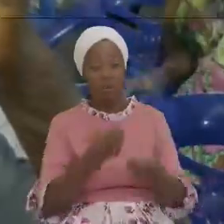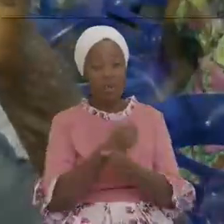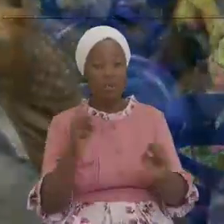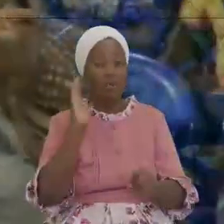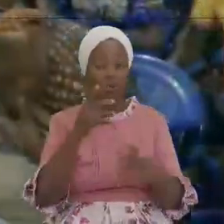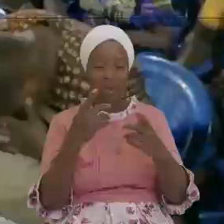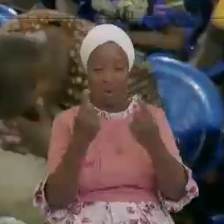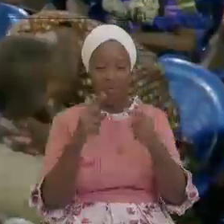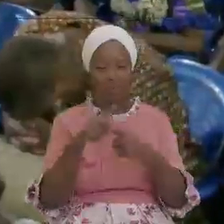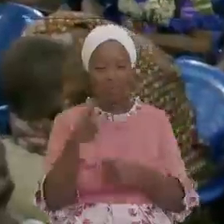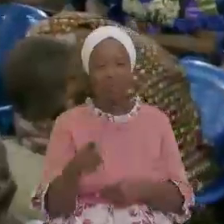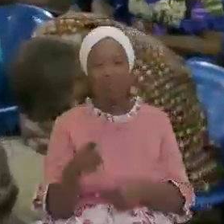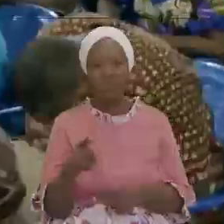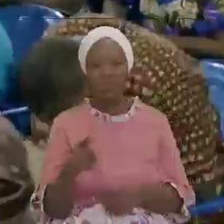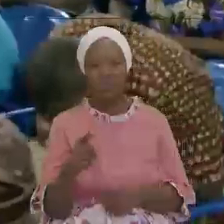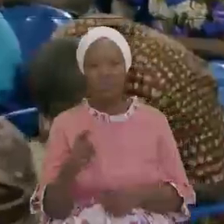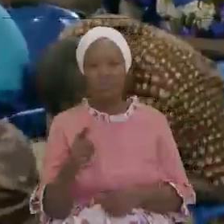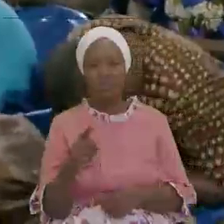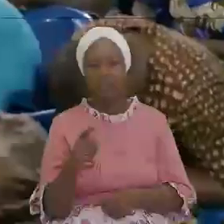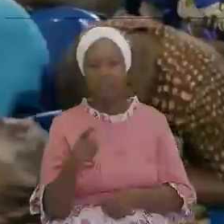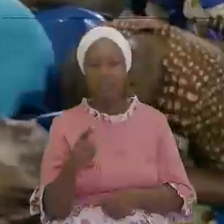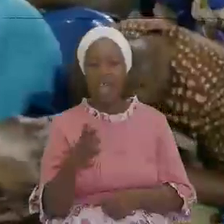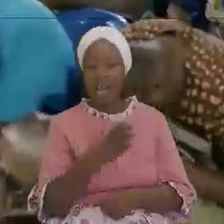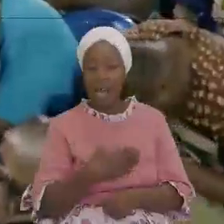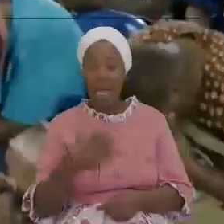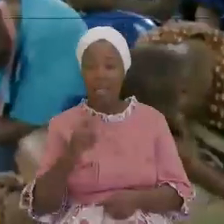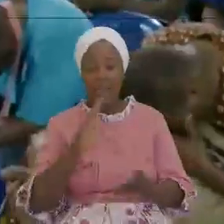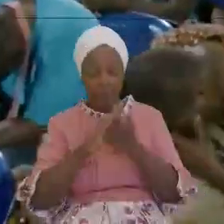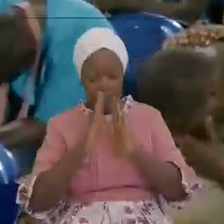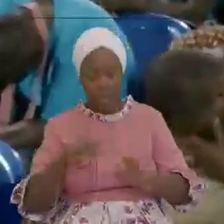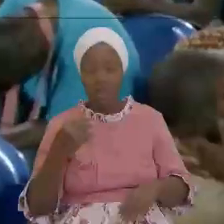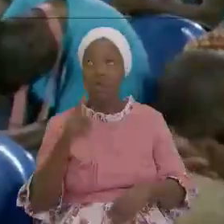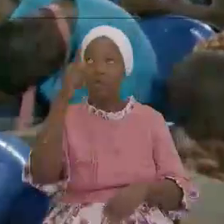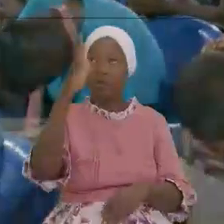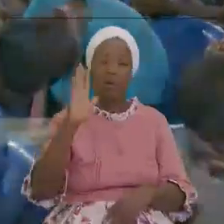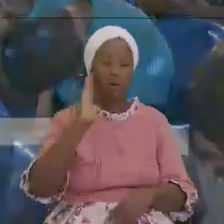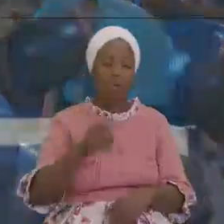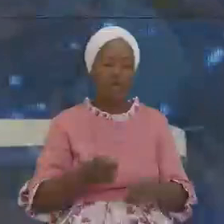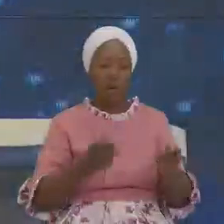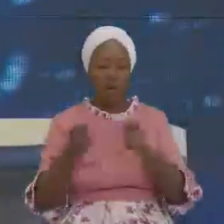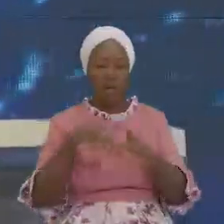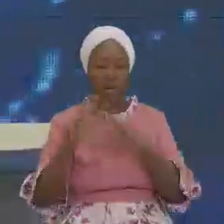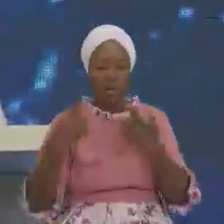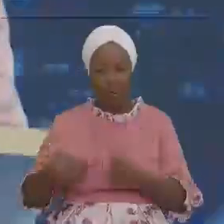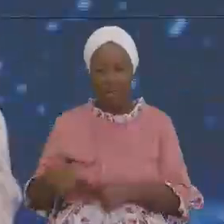come to you. And the peace of God will reign in your heart.